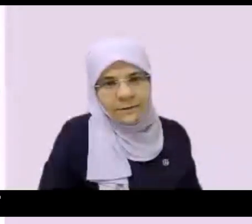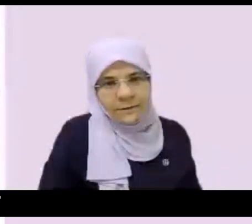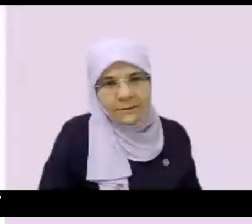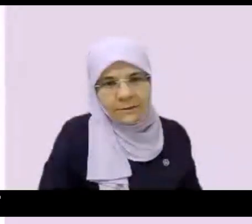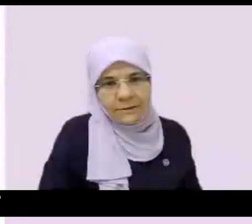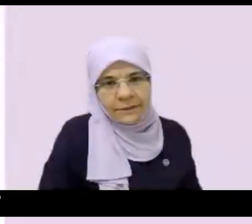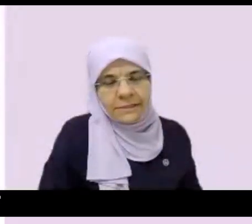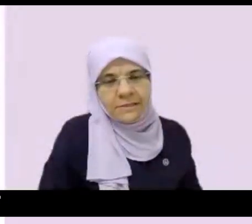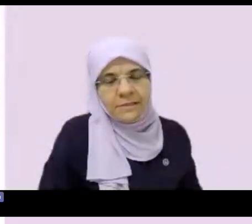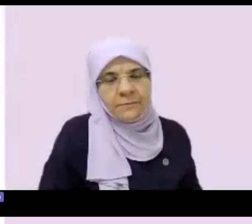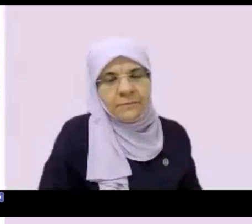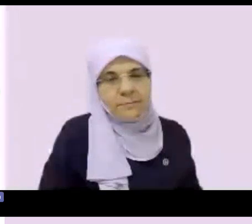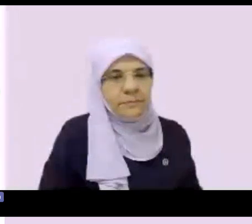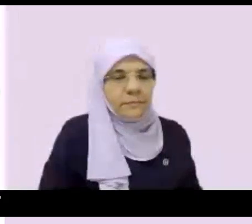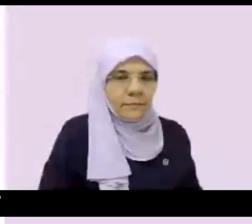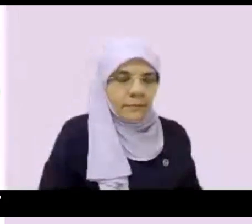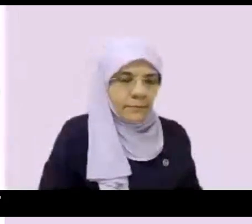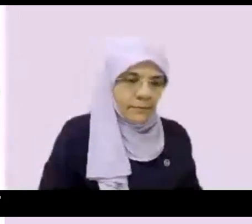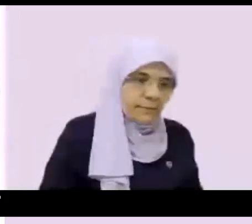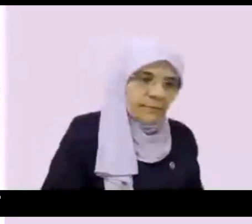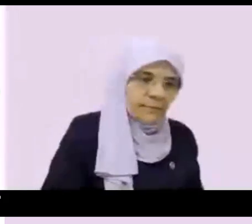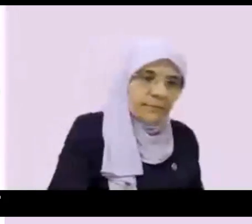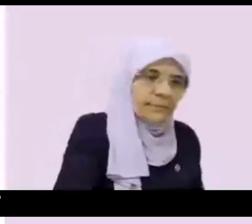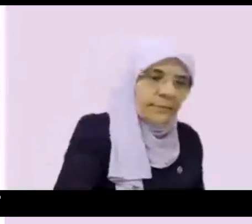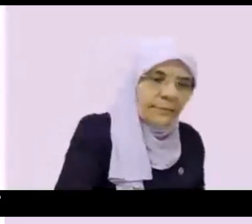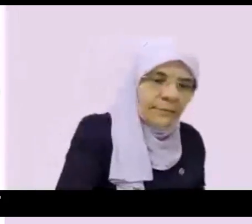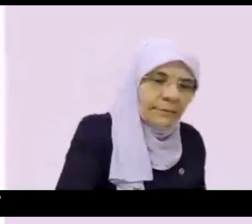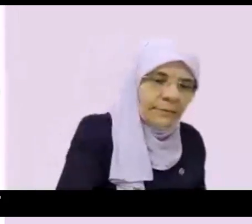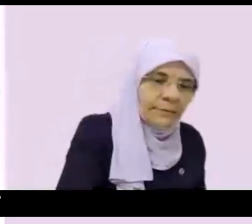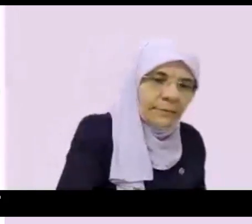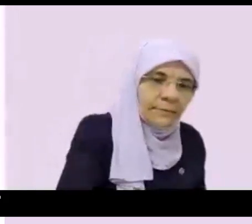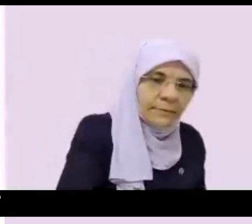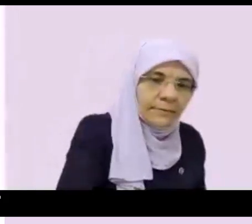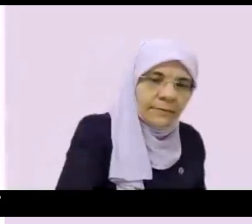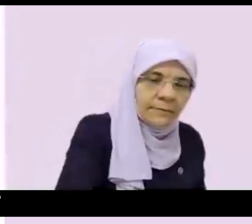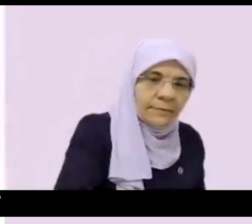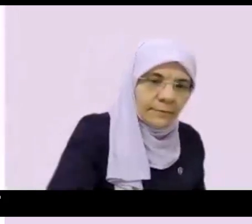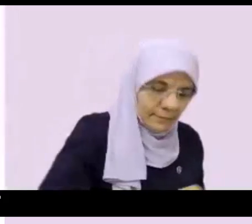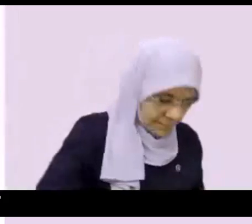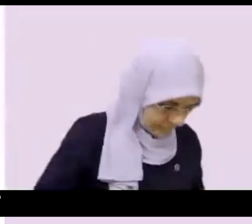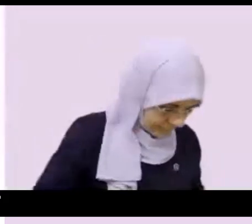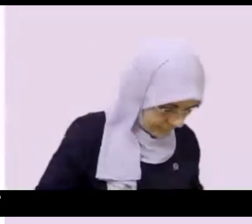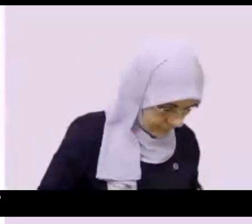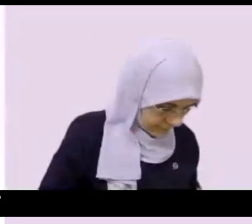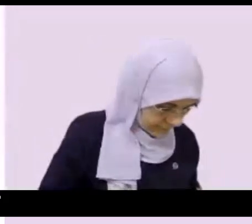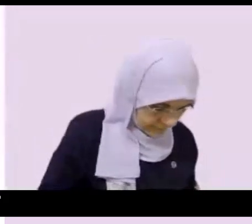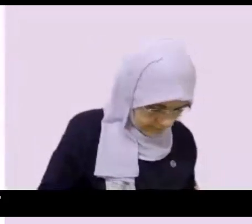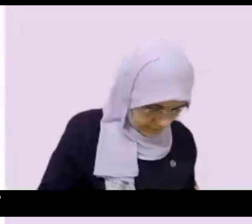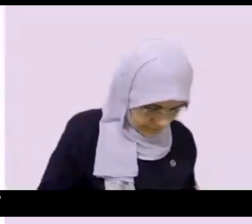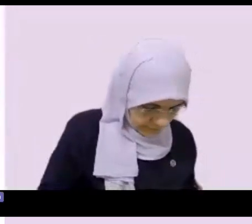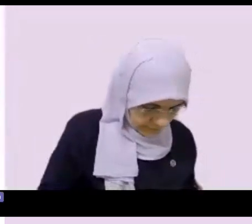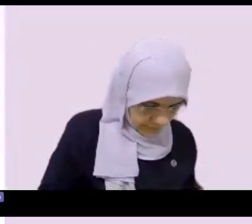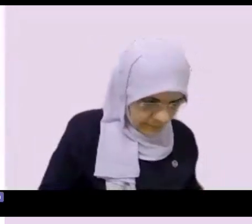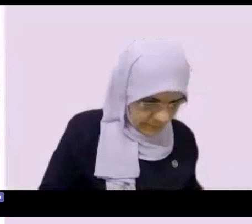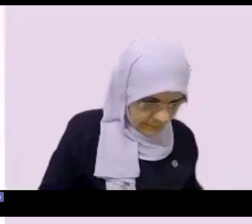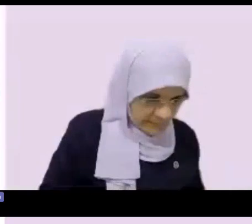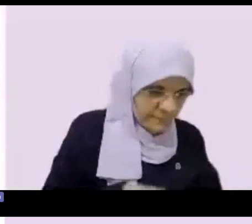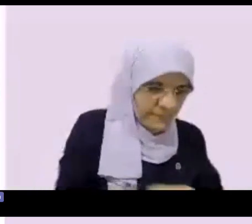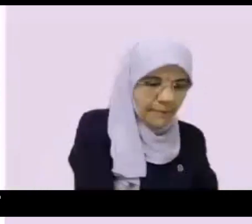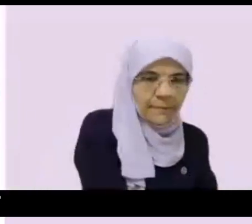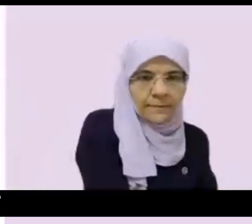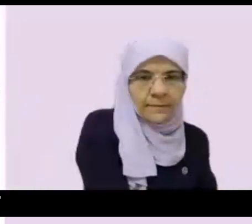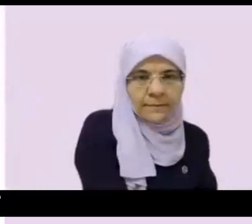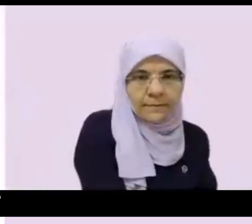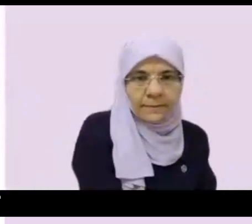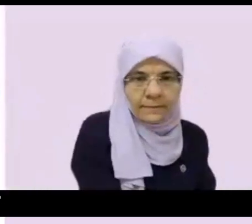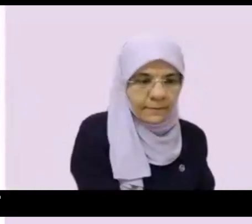Yes. Firstly, I want to thank you, Professor Lollier, for this interesting webinar. My question is back to when you